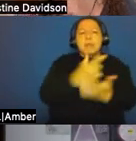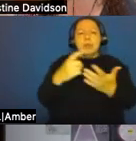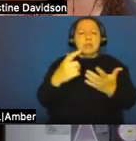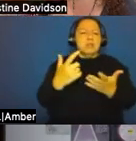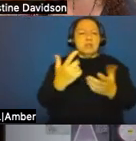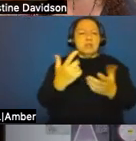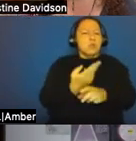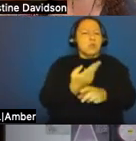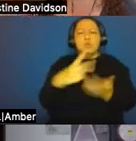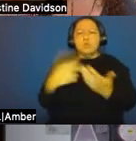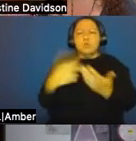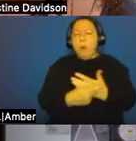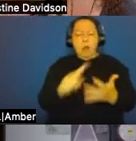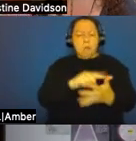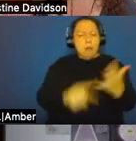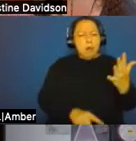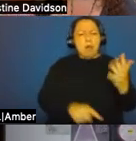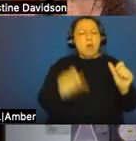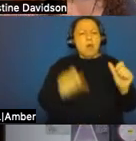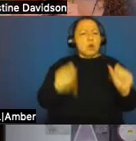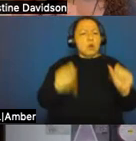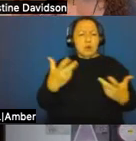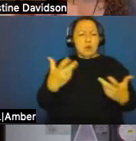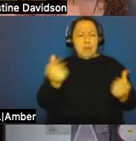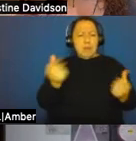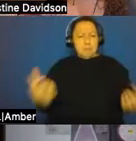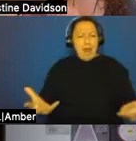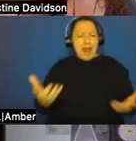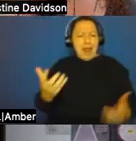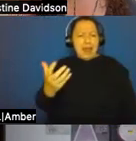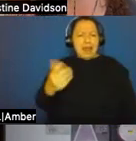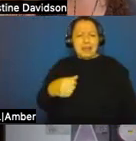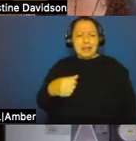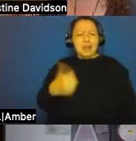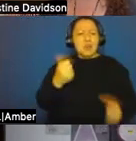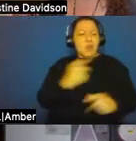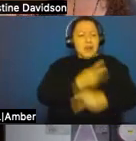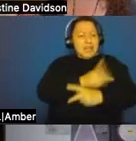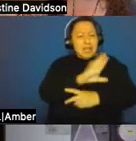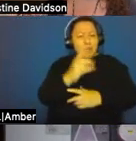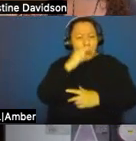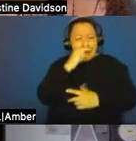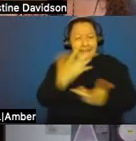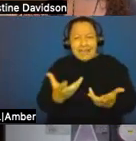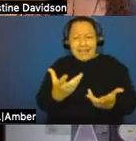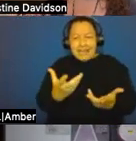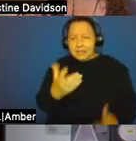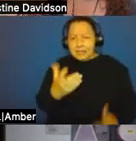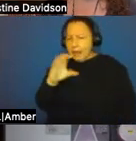be ICWA, you know, trying to keep your kids. I mean, there's just so many systems that they may end